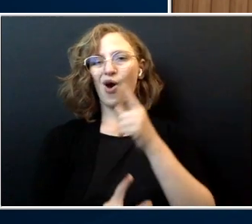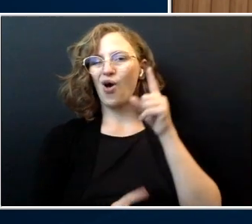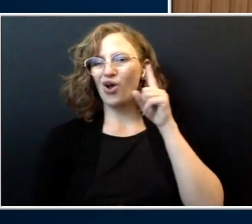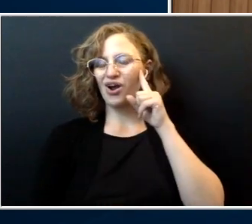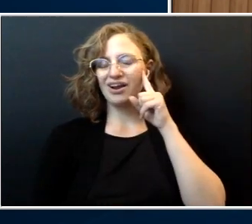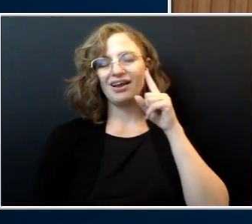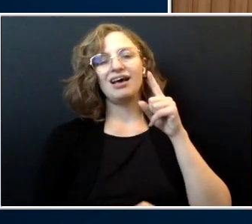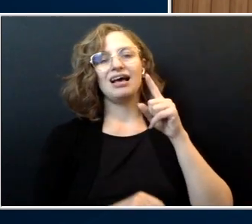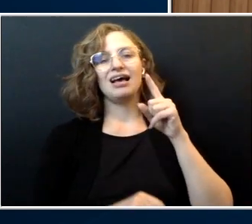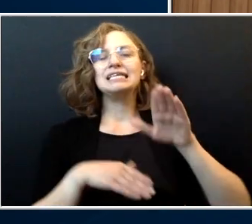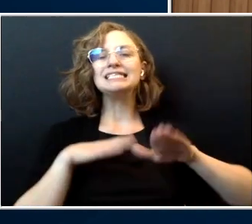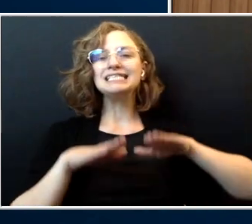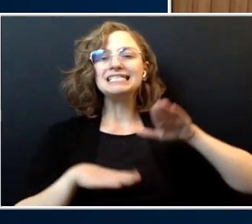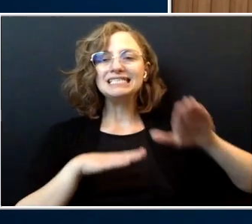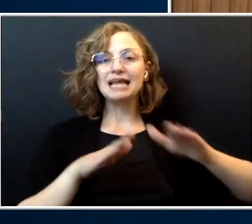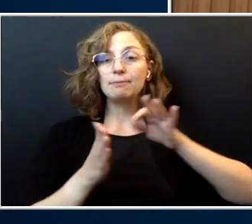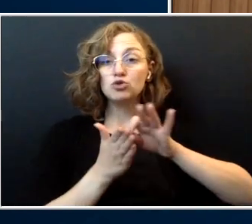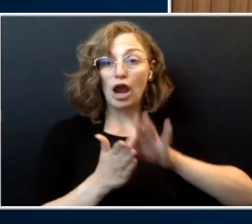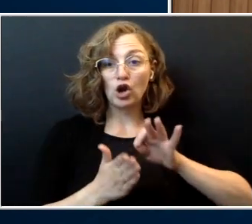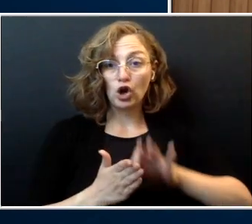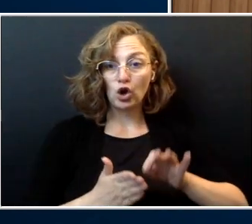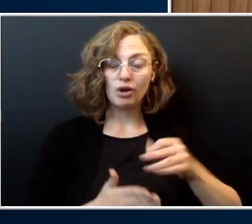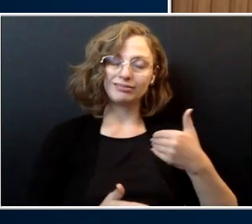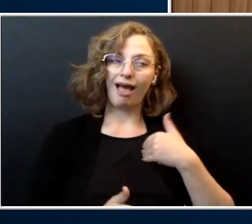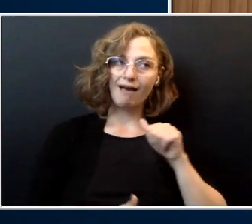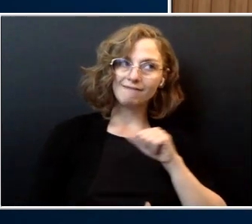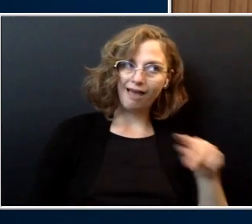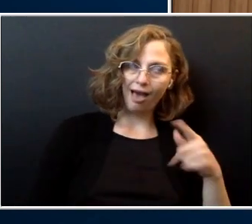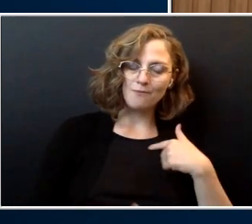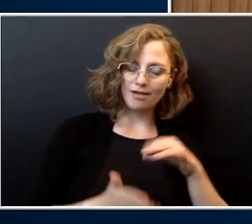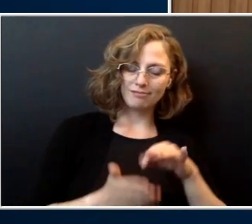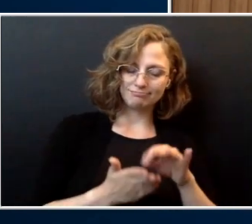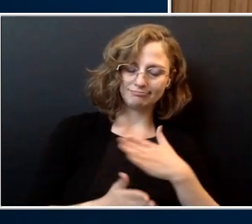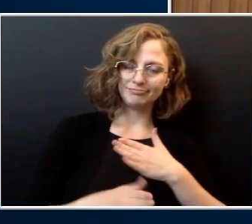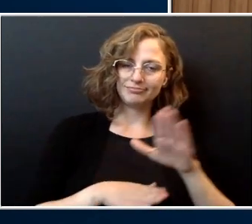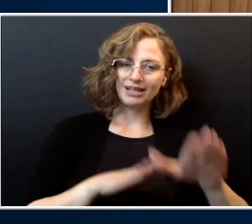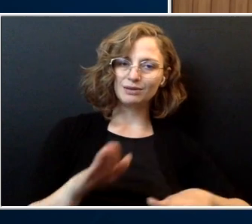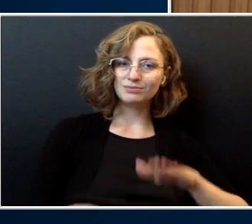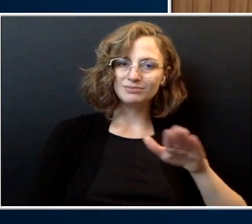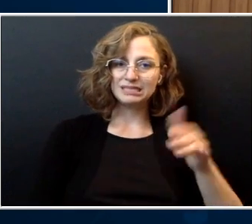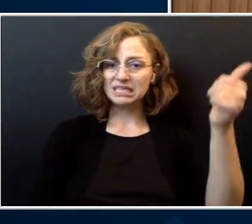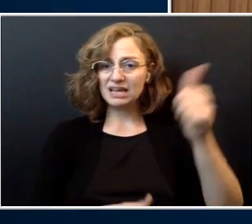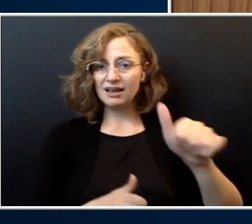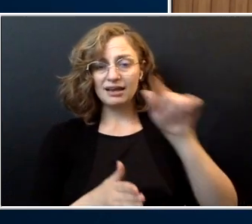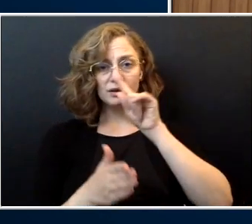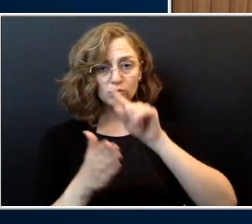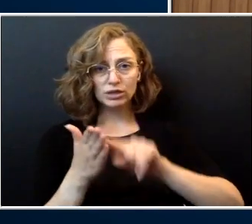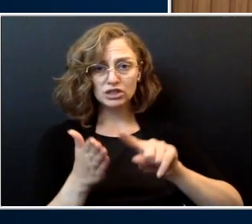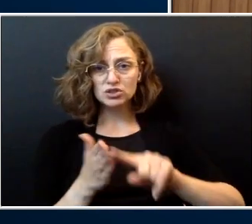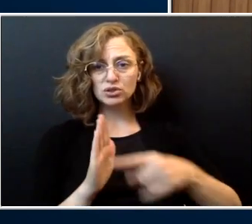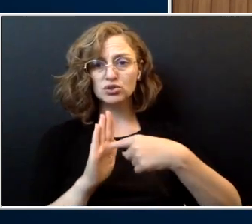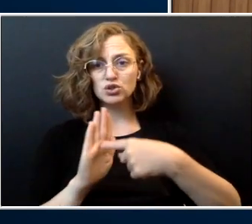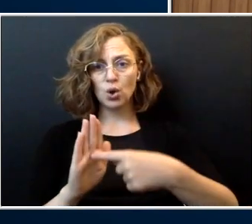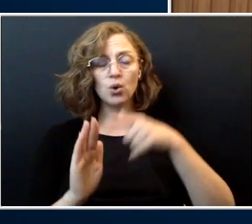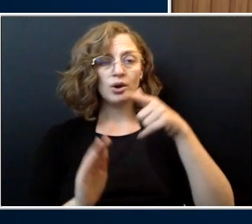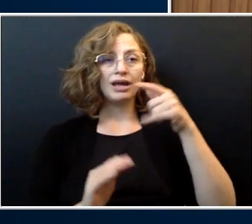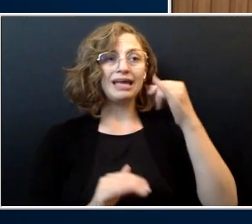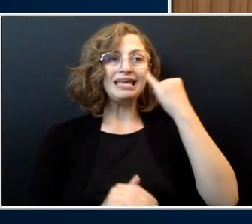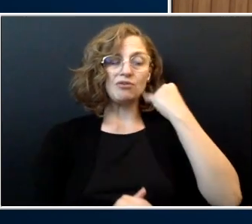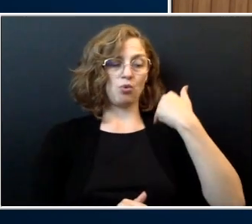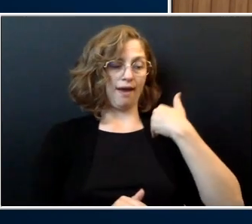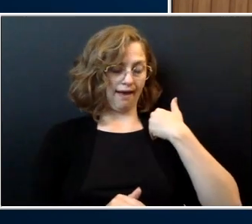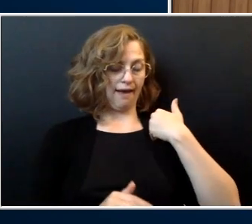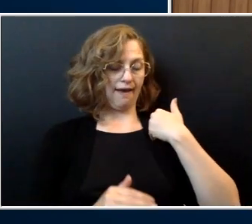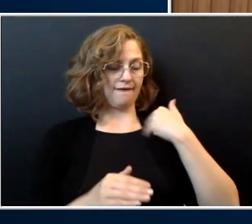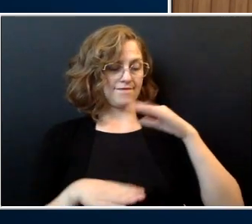have an app where I track my steps. Is there research that backs up that people with step trackers actually do exercise